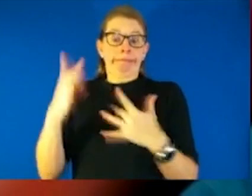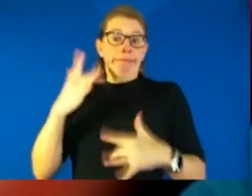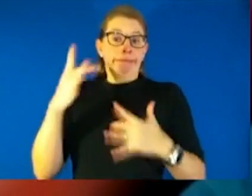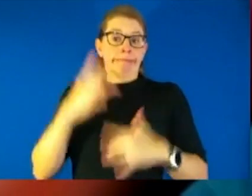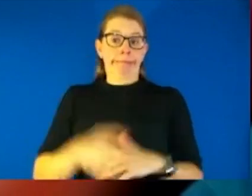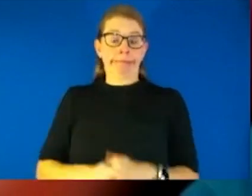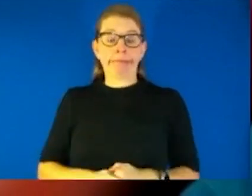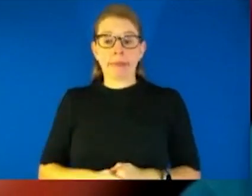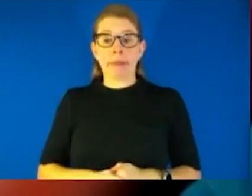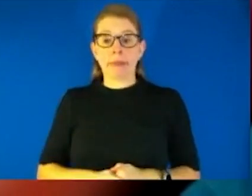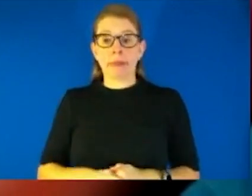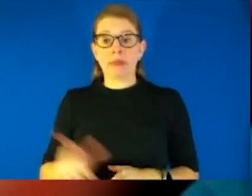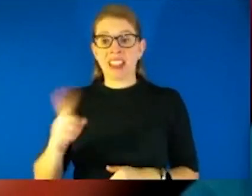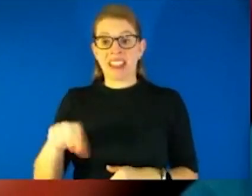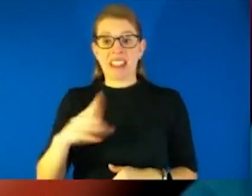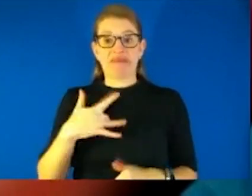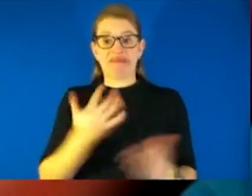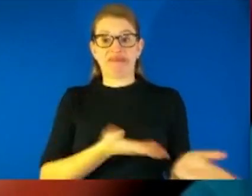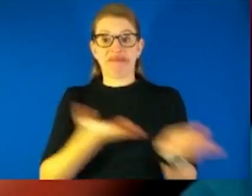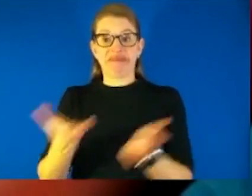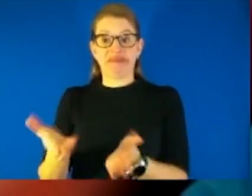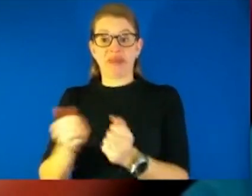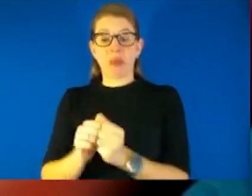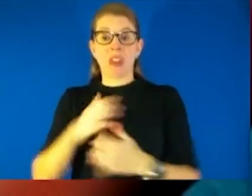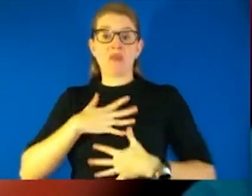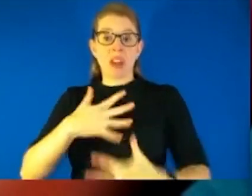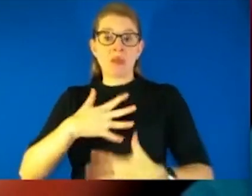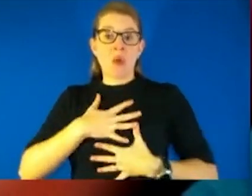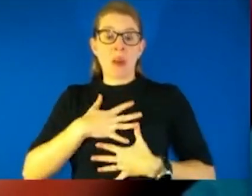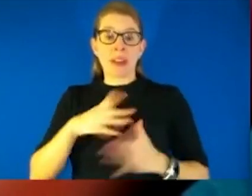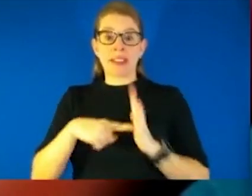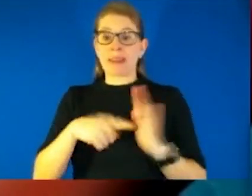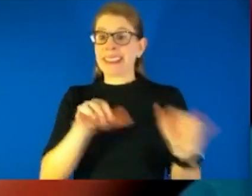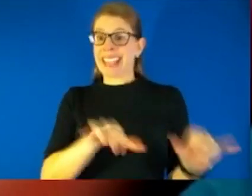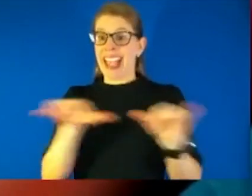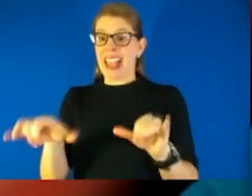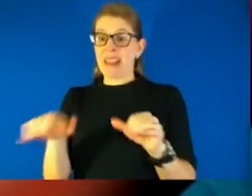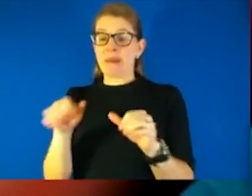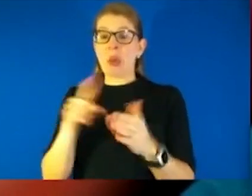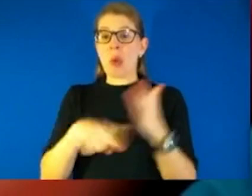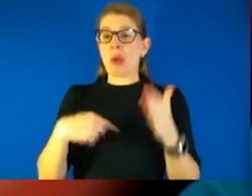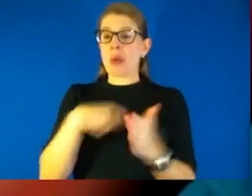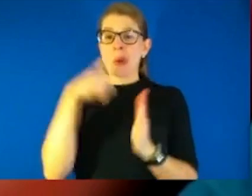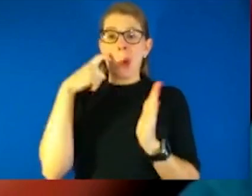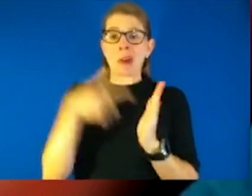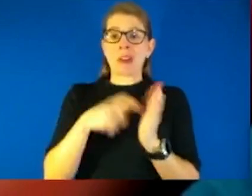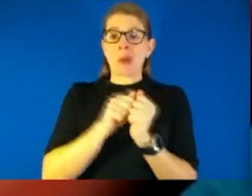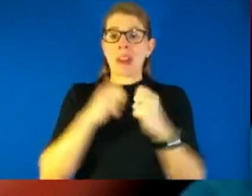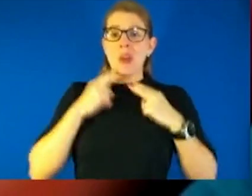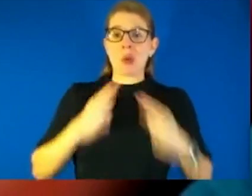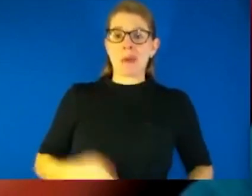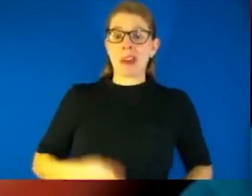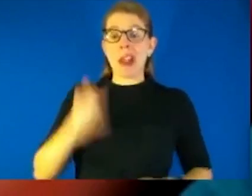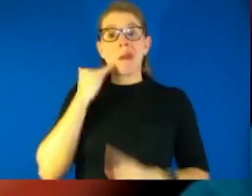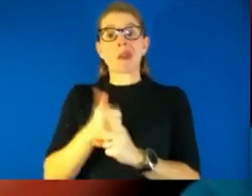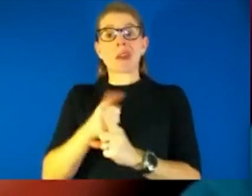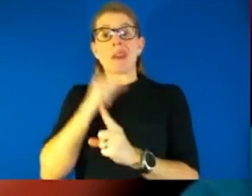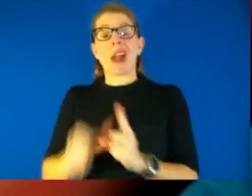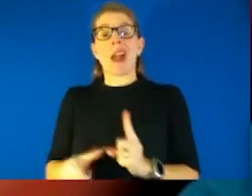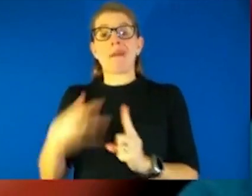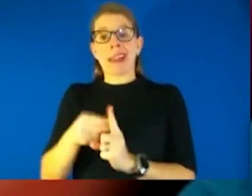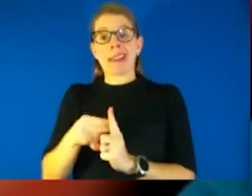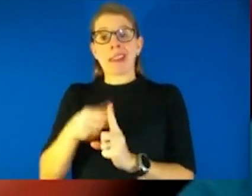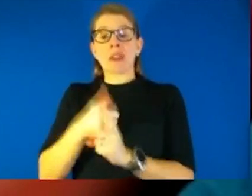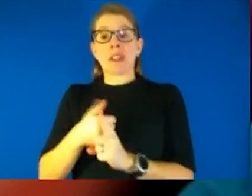which come to the clinic with respiratory symptoms. Very similar what we see in humans. If you are not vaccinated and you